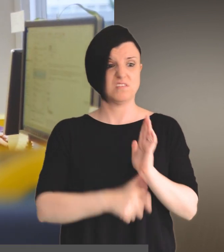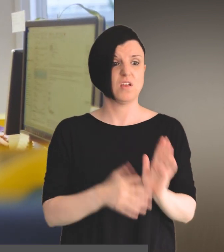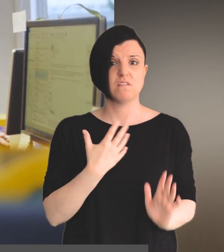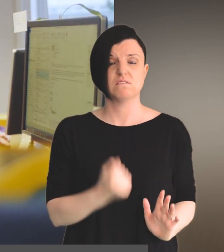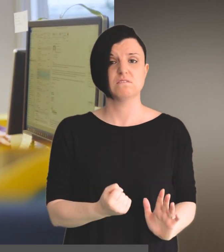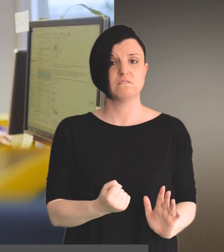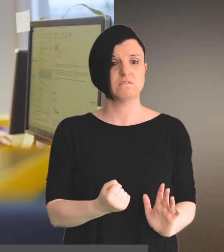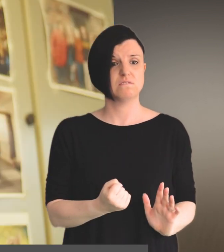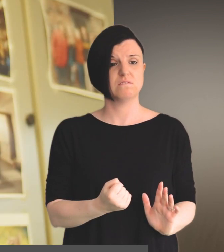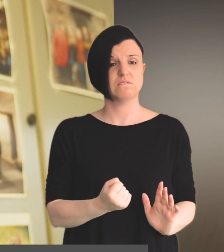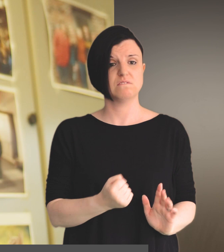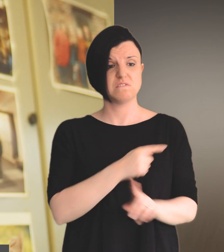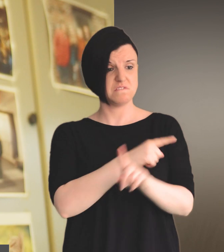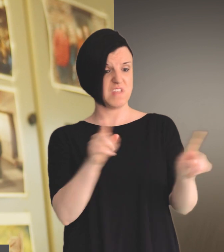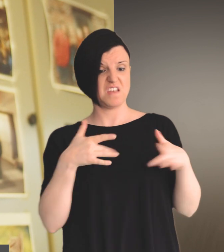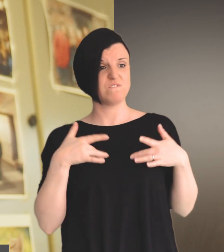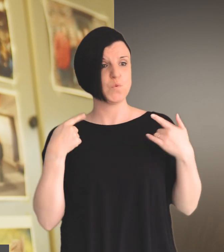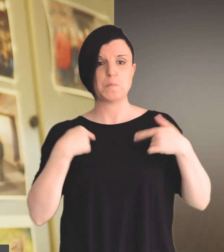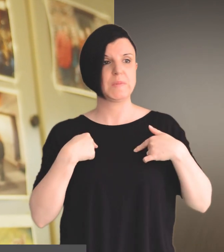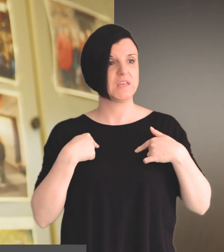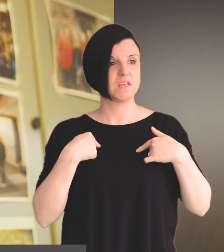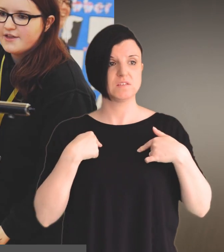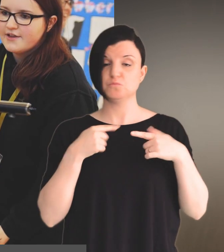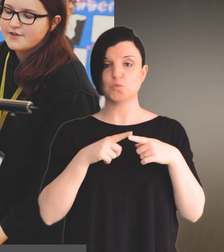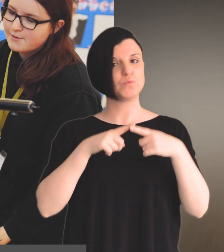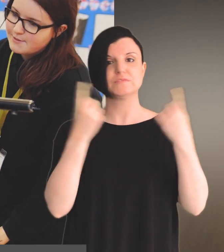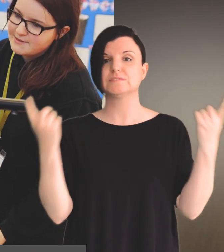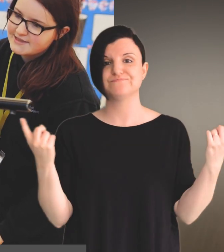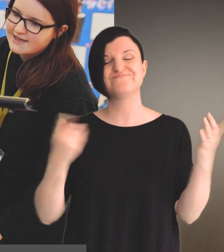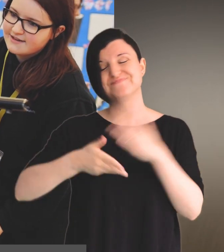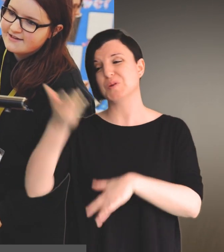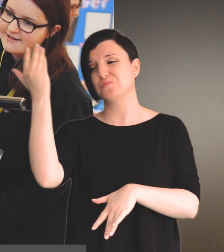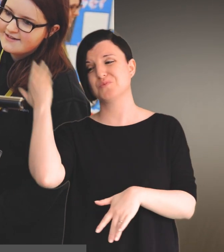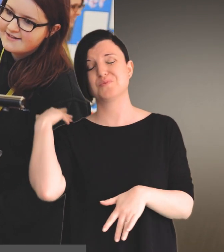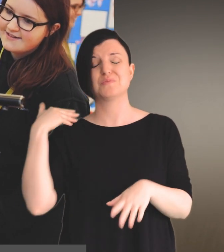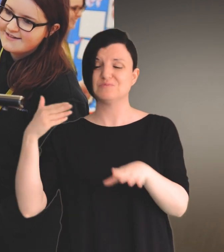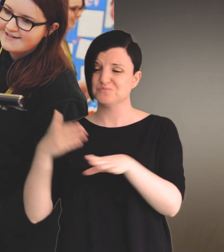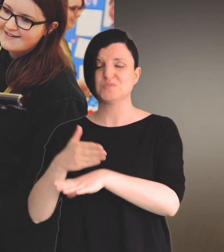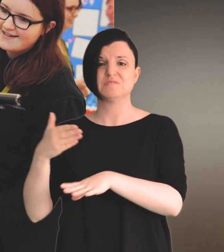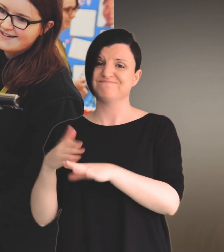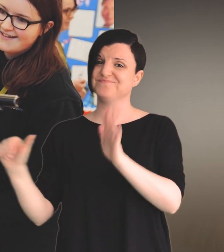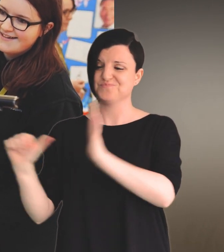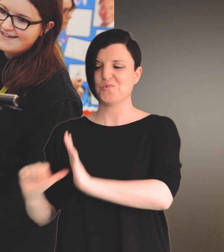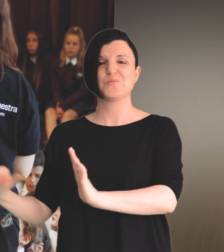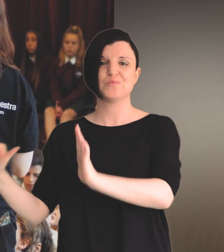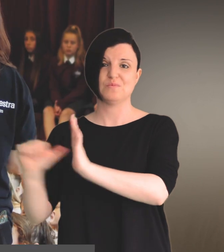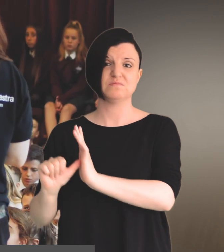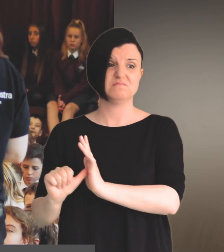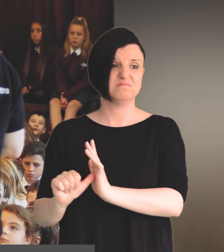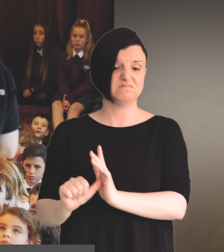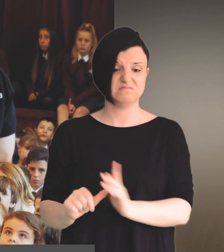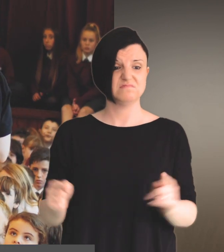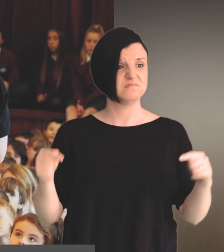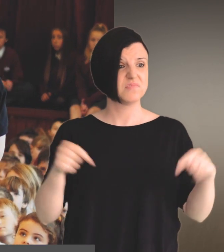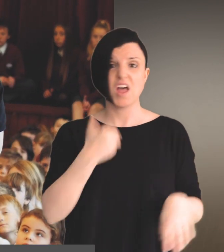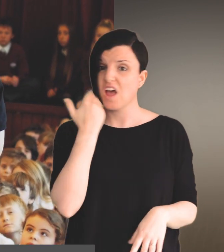it doesn't impact how they view me being able to do my job, whereas in other places before here it has. Alison, presenting BSO Resound.